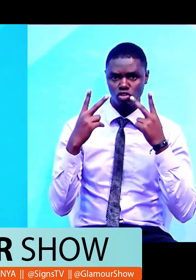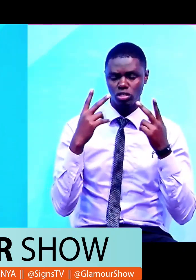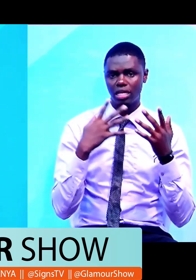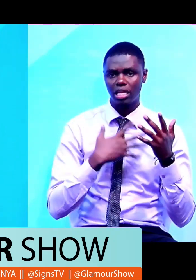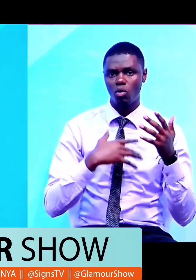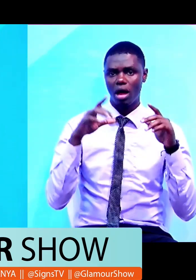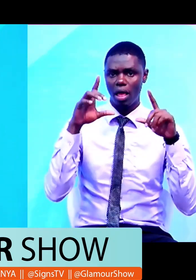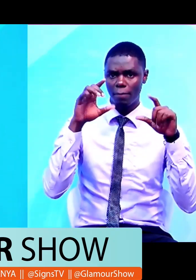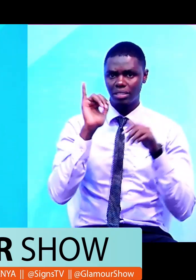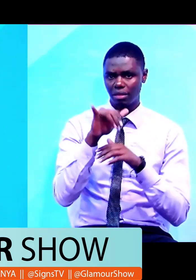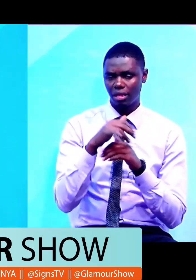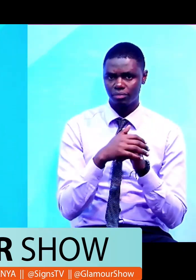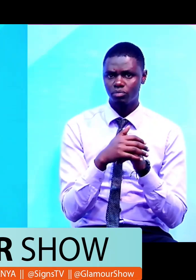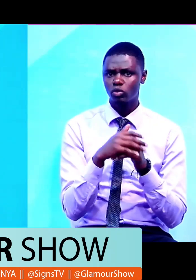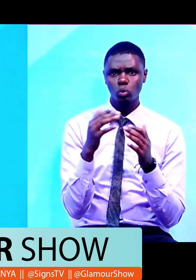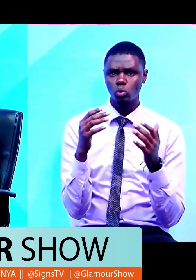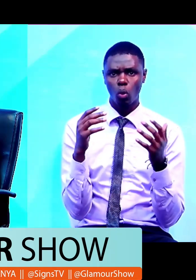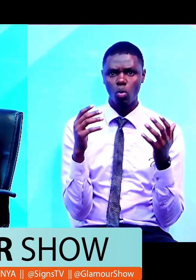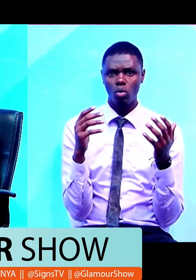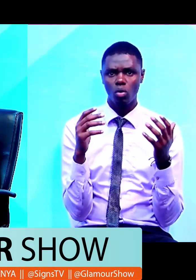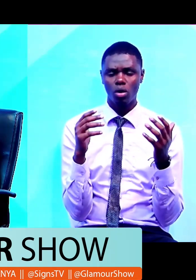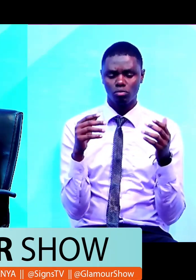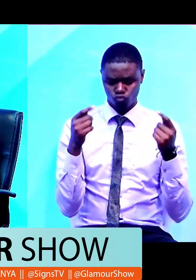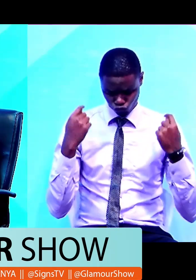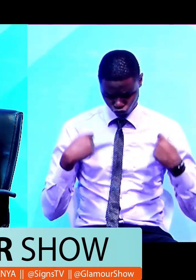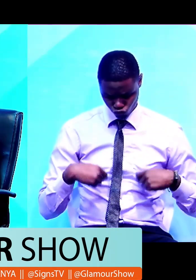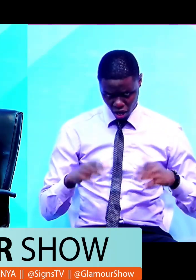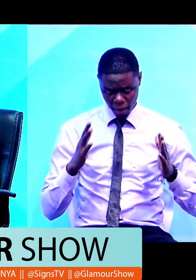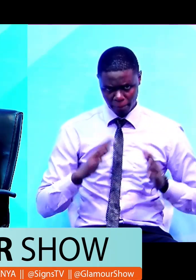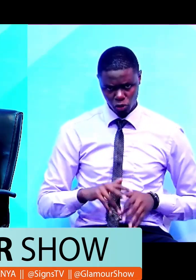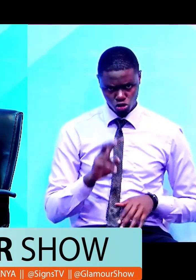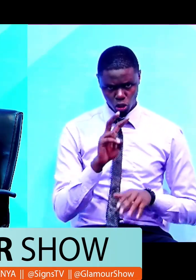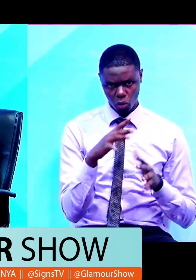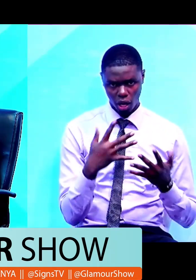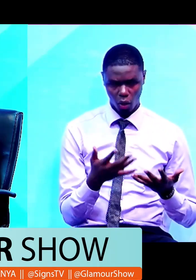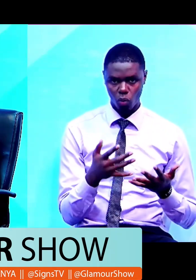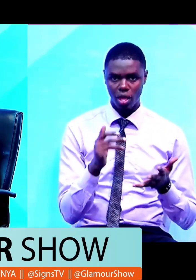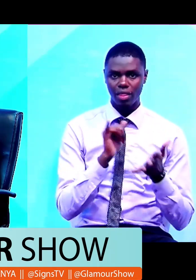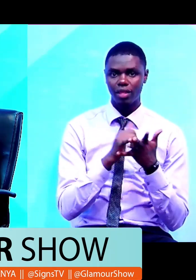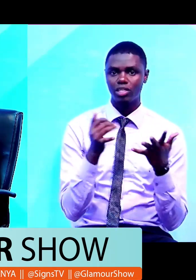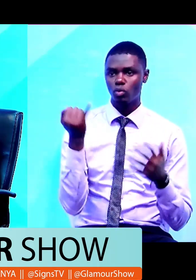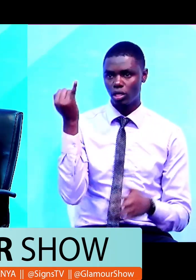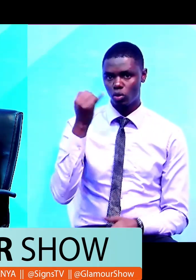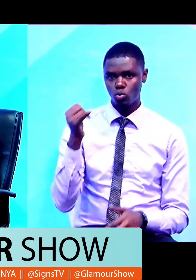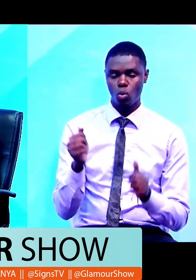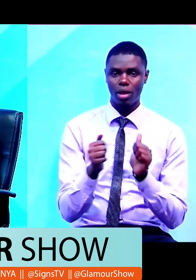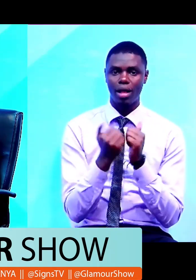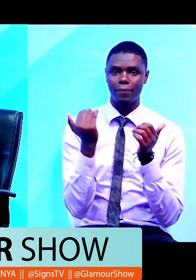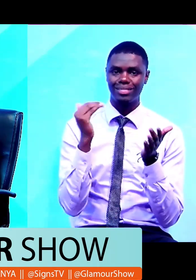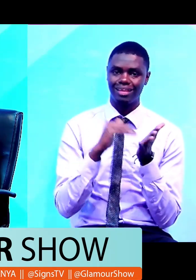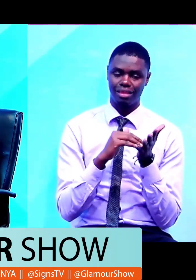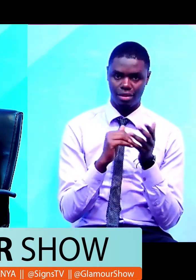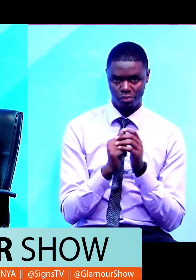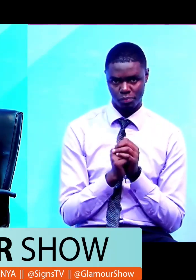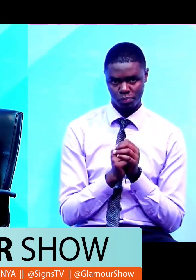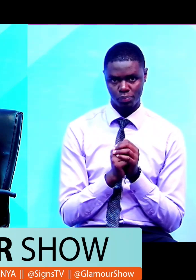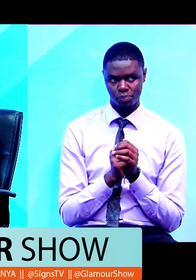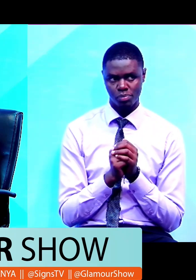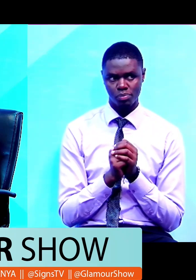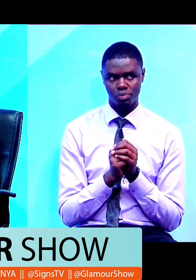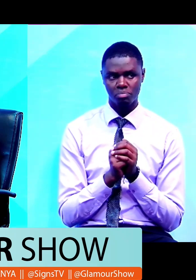it, how it's going to look on someone's body. So that is where drawing comes in again for me.